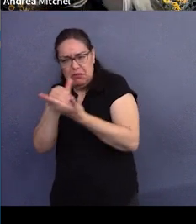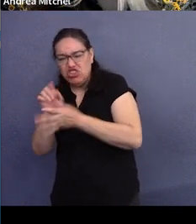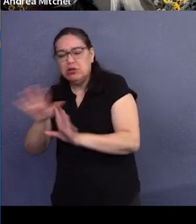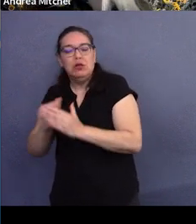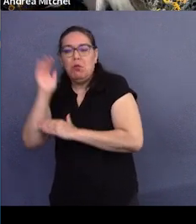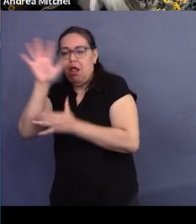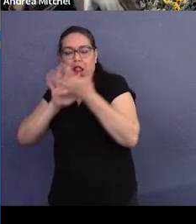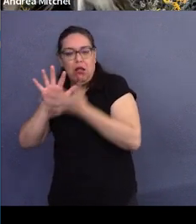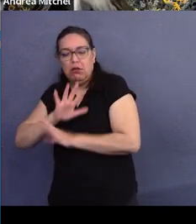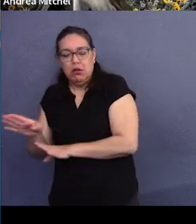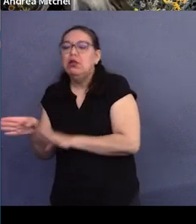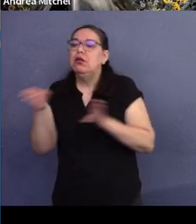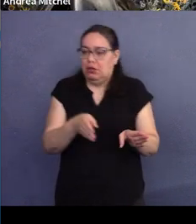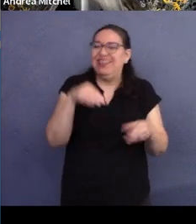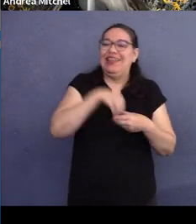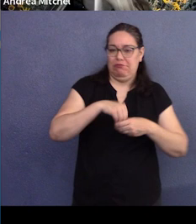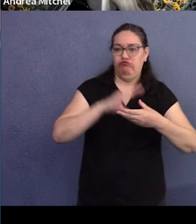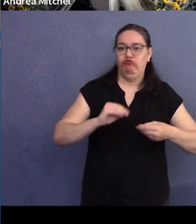anticipate having,